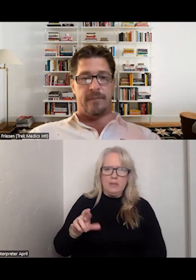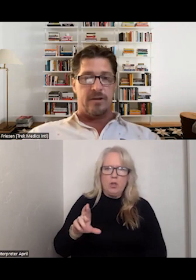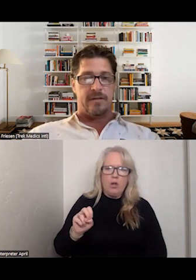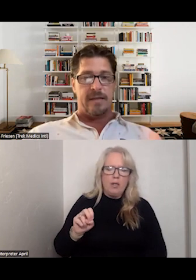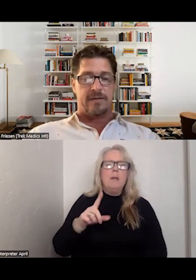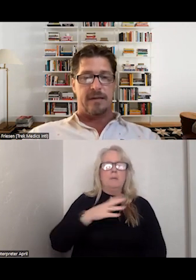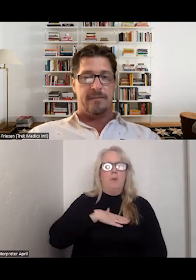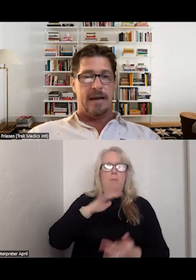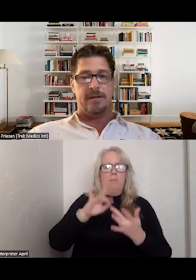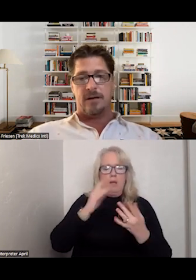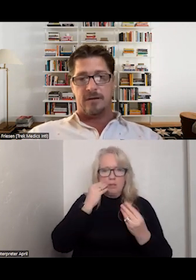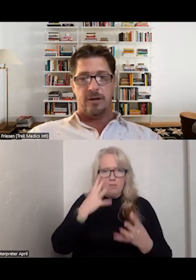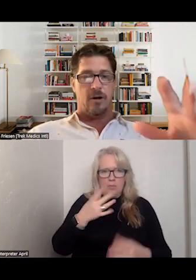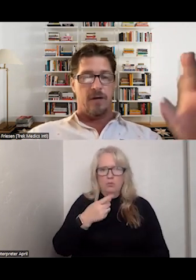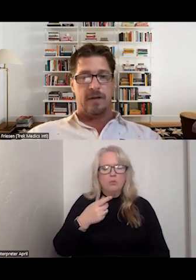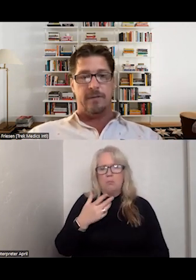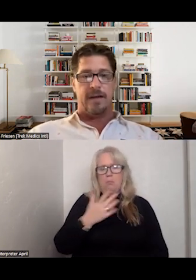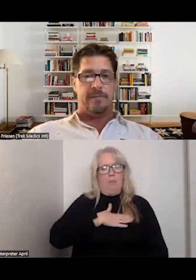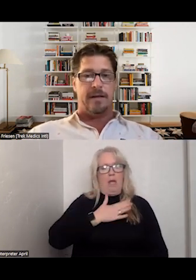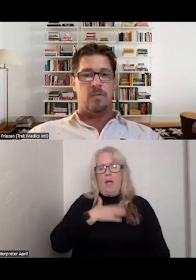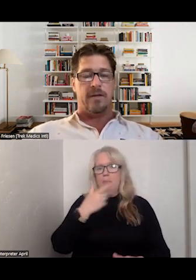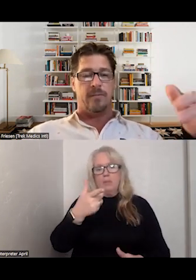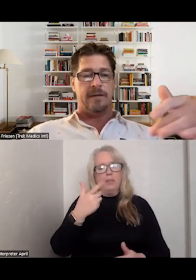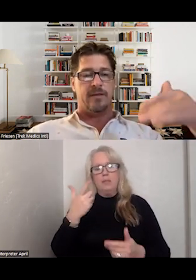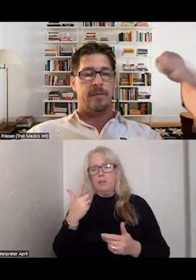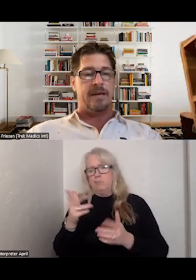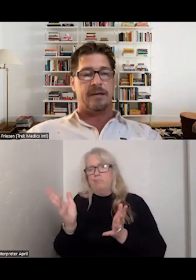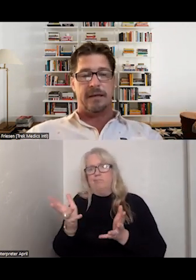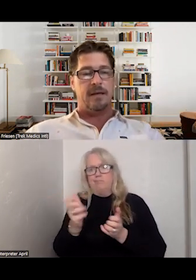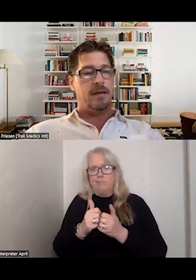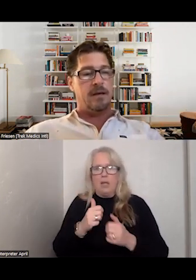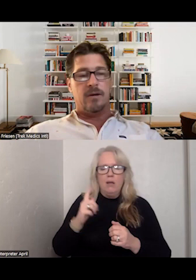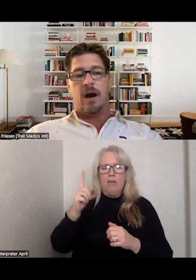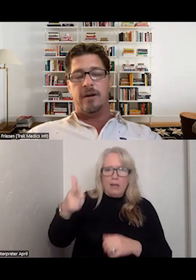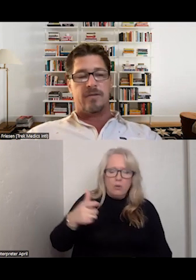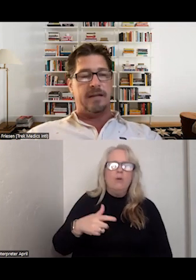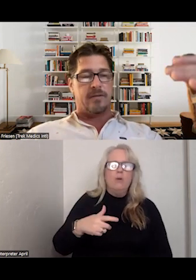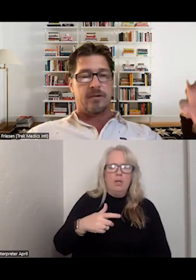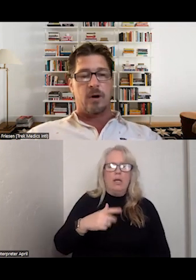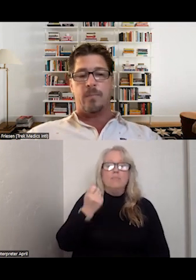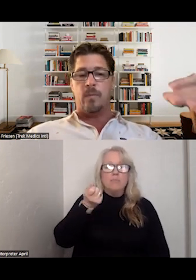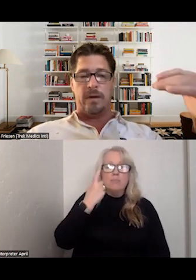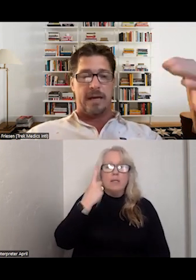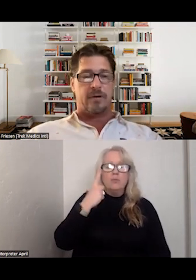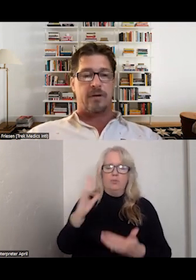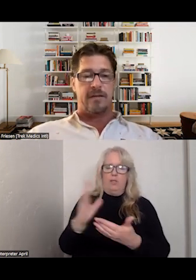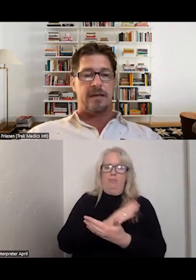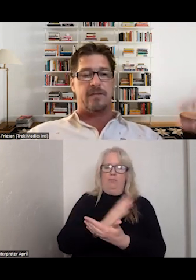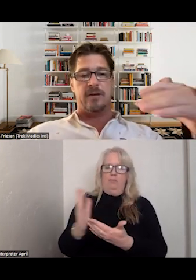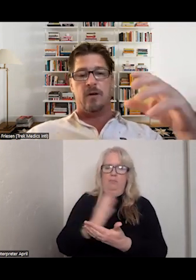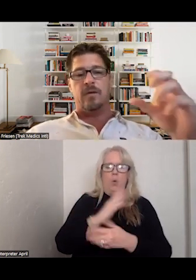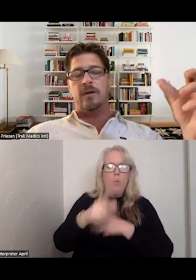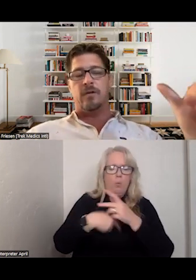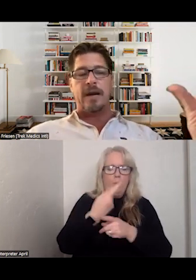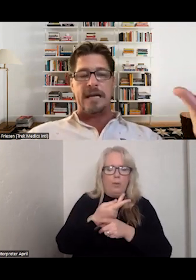contact information is next, and I'd be happy to talk, offline with anybody who wants to about this. But basically, understanding the scope, what types of